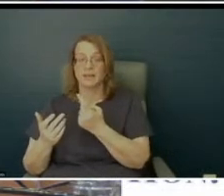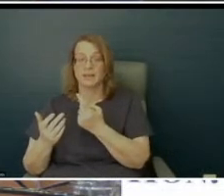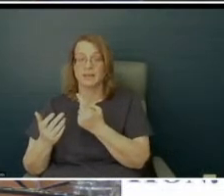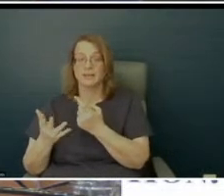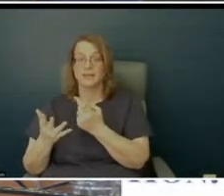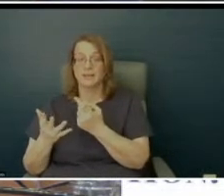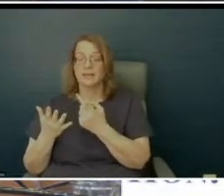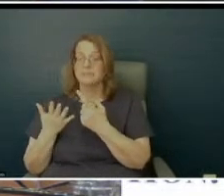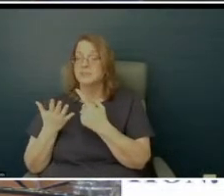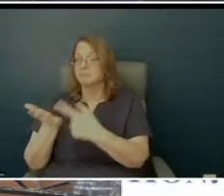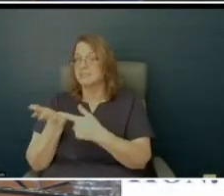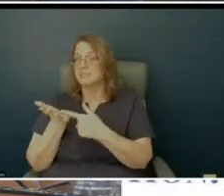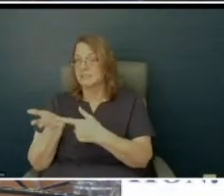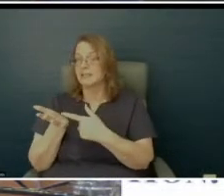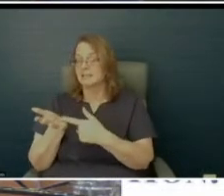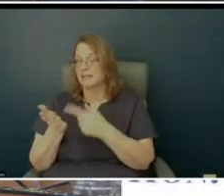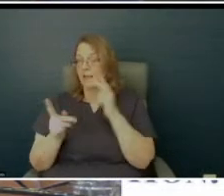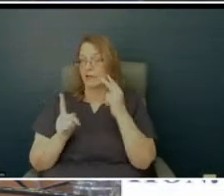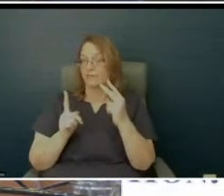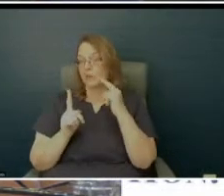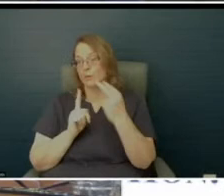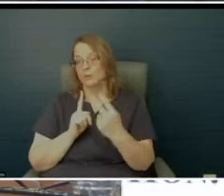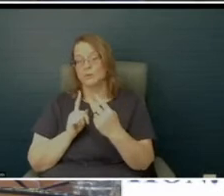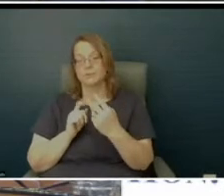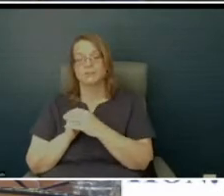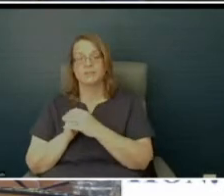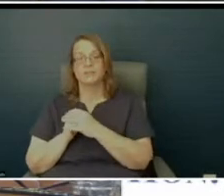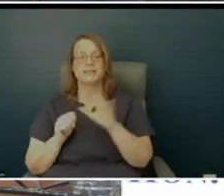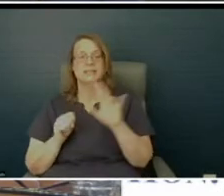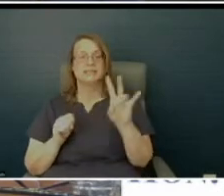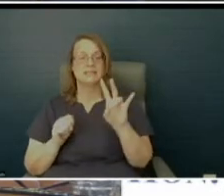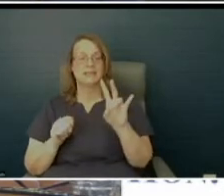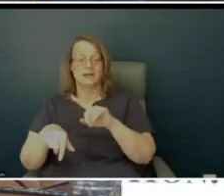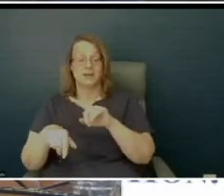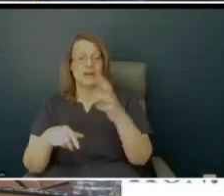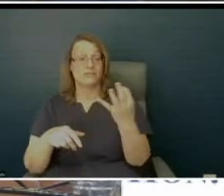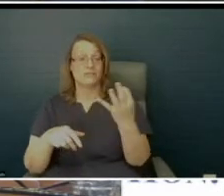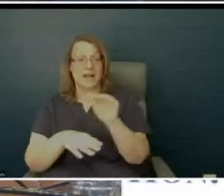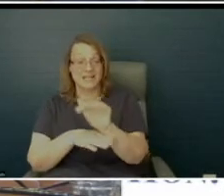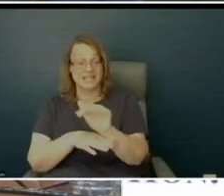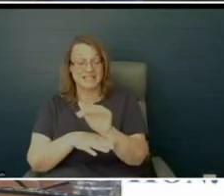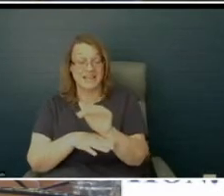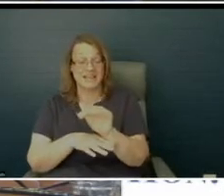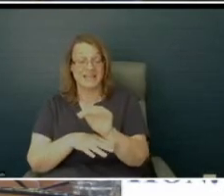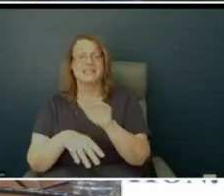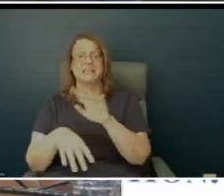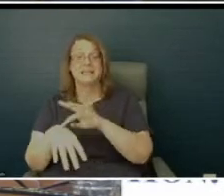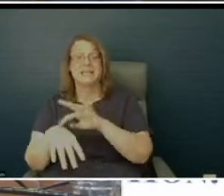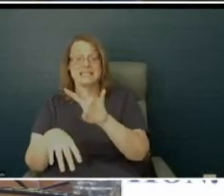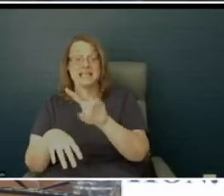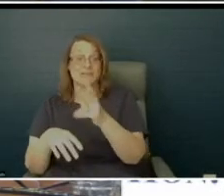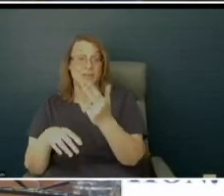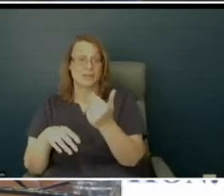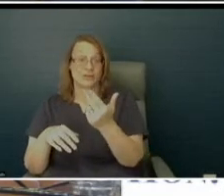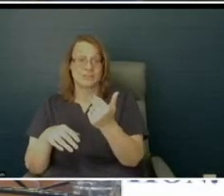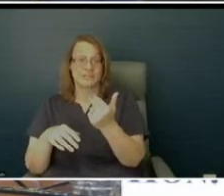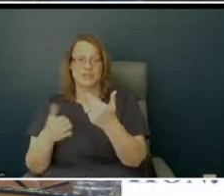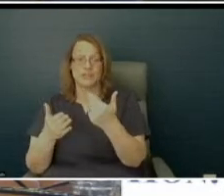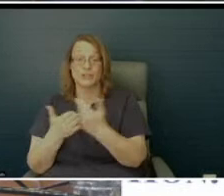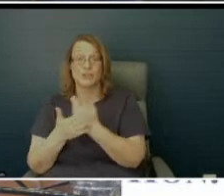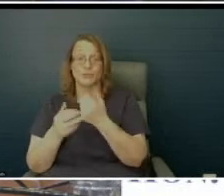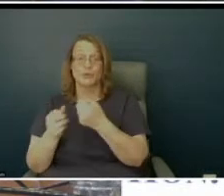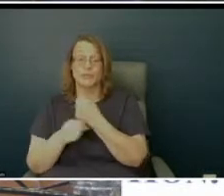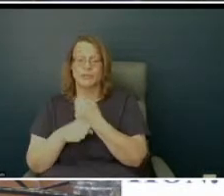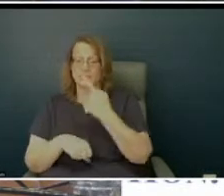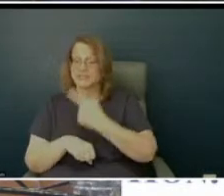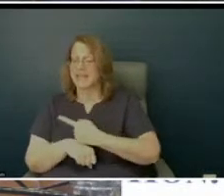about this, I think it was 7:13 on a Friday night of New Year's Day, had run out of patience, and I sent the